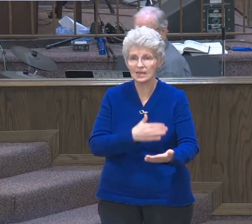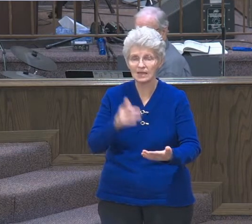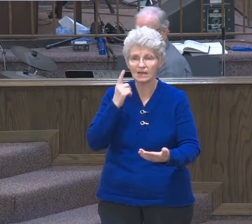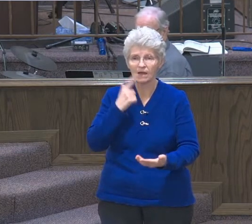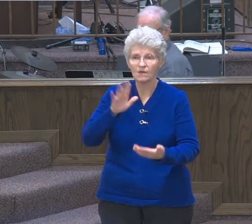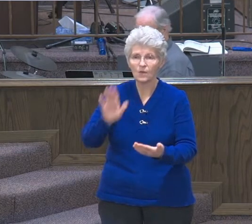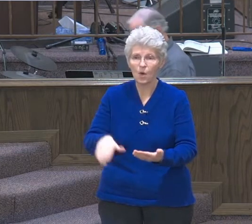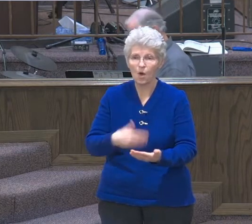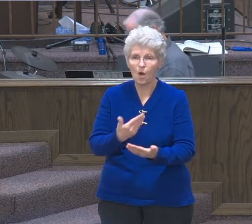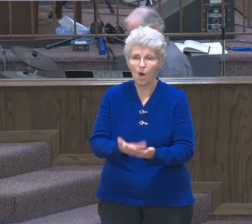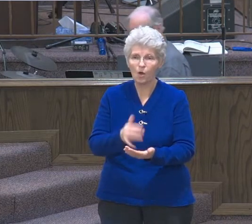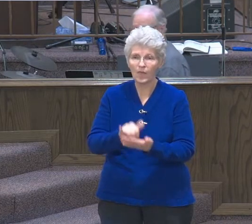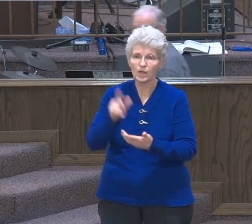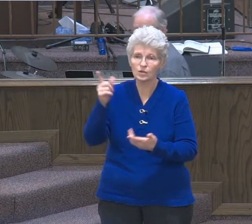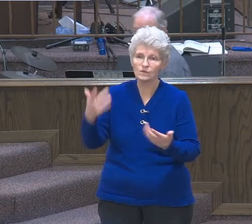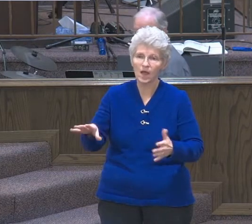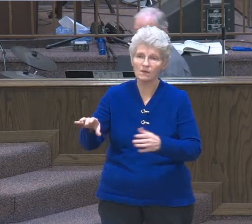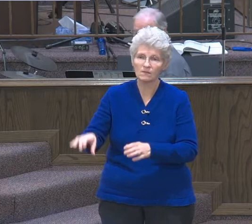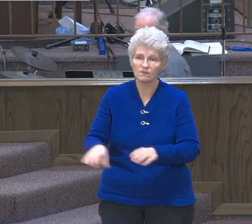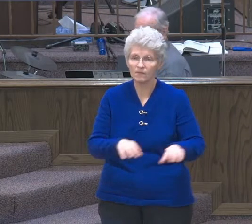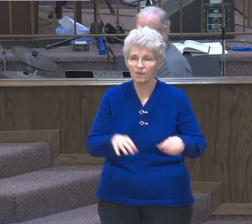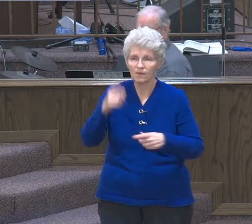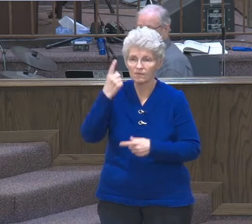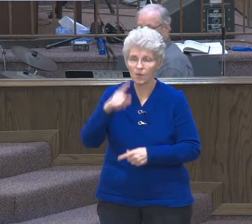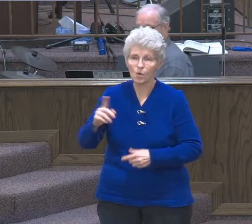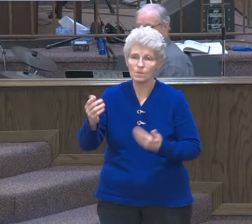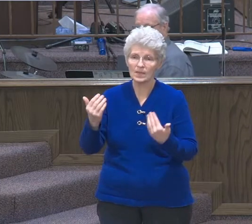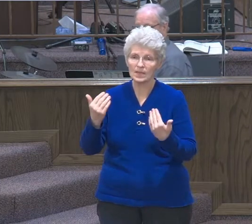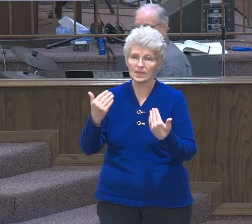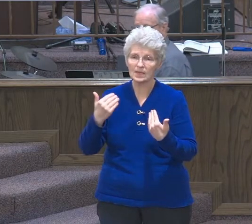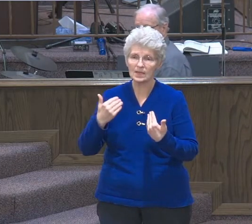I sing for all that you've done for me.